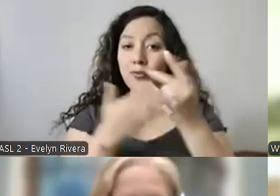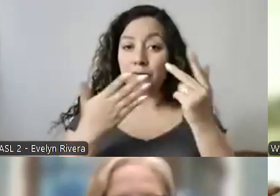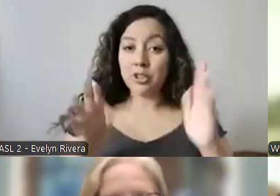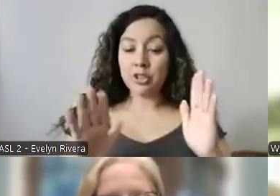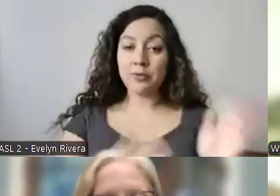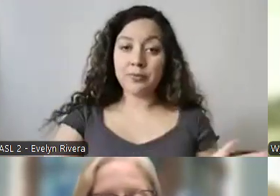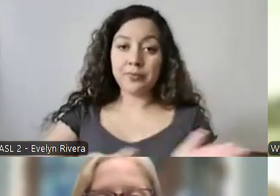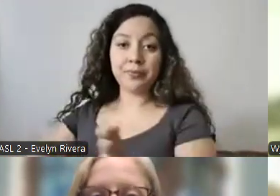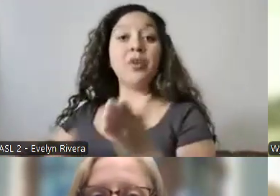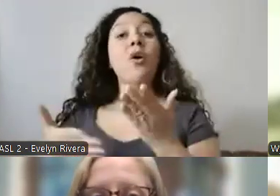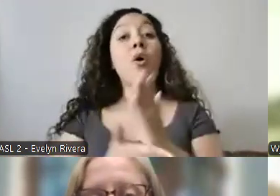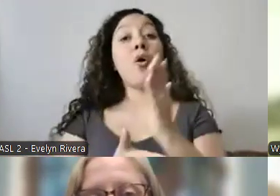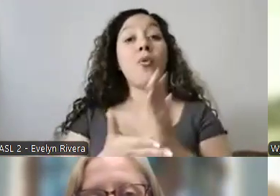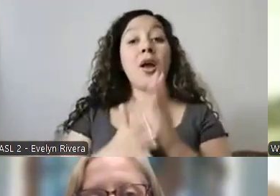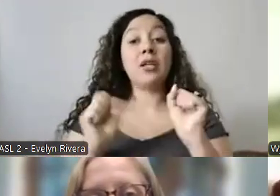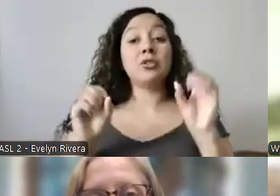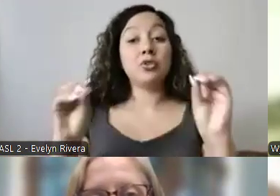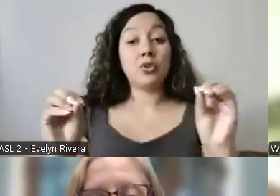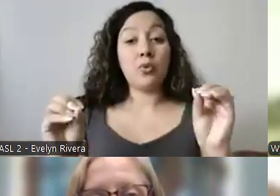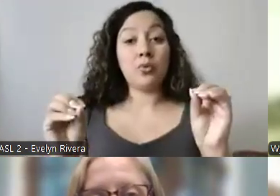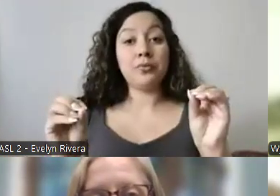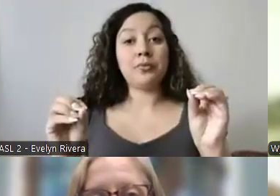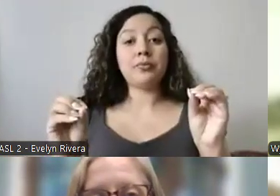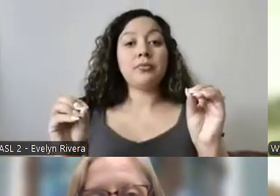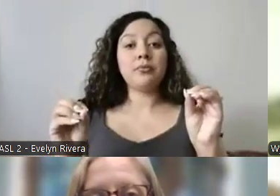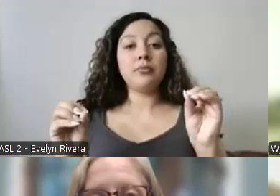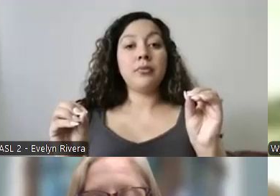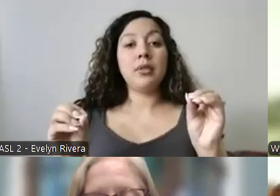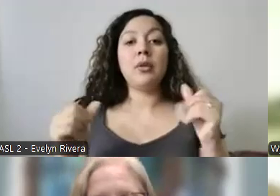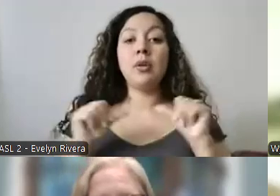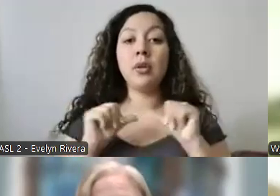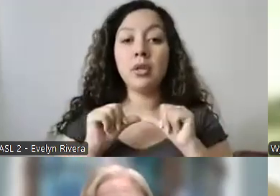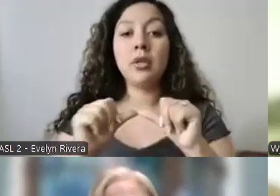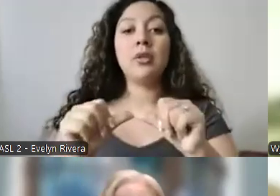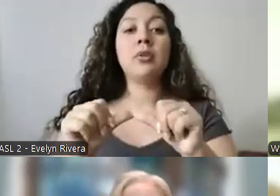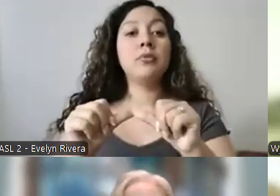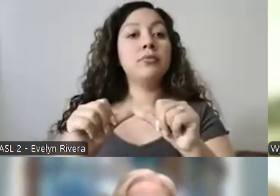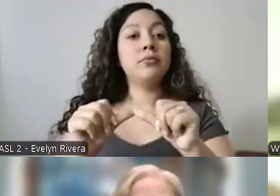All right. So I think we're moving on. Oh,